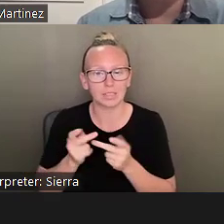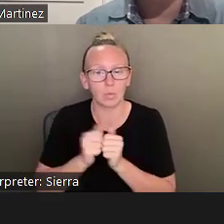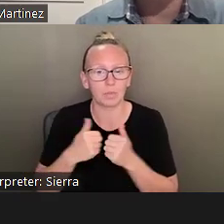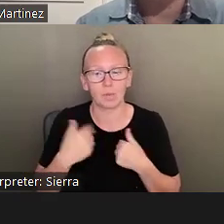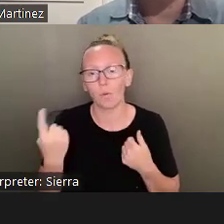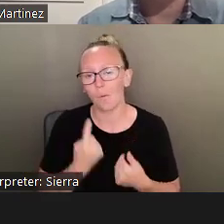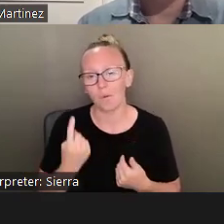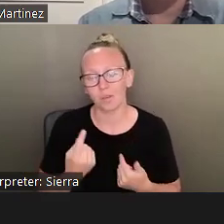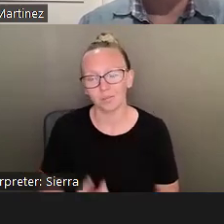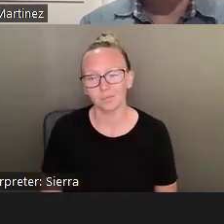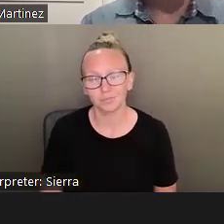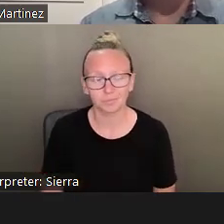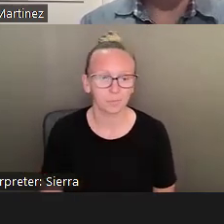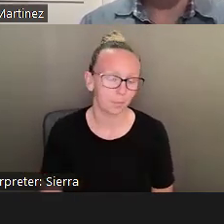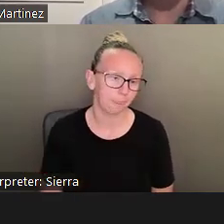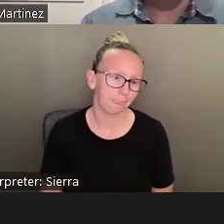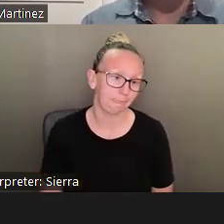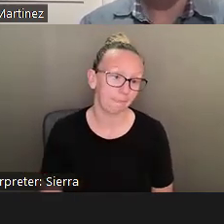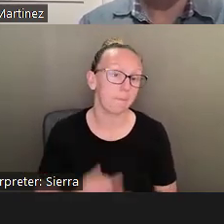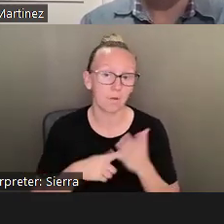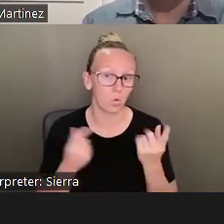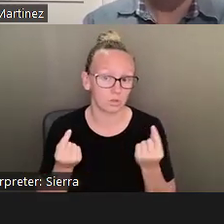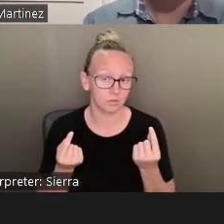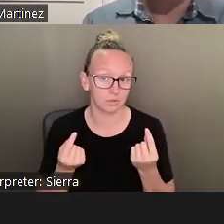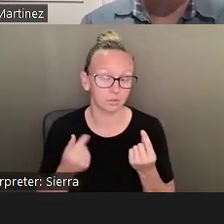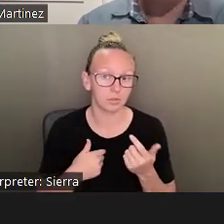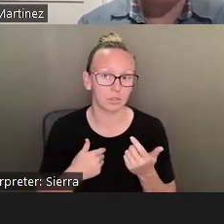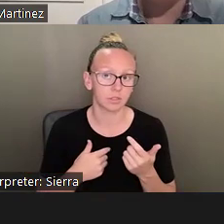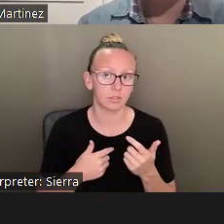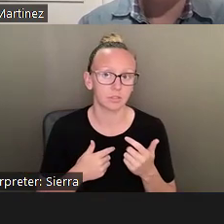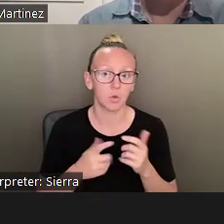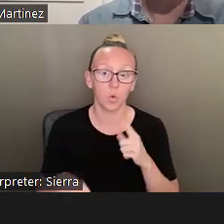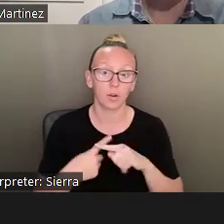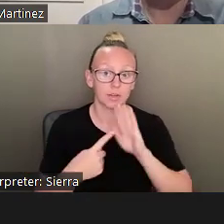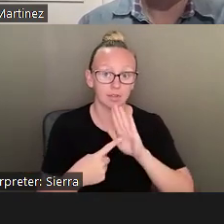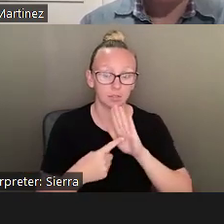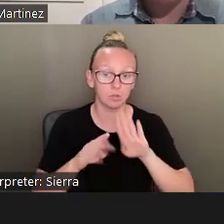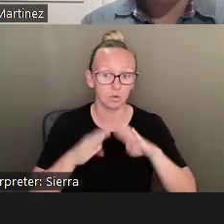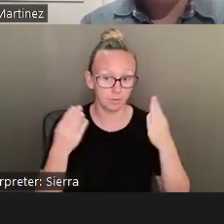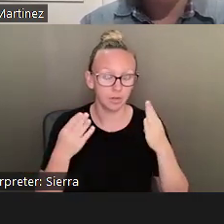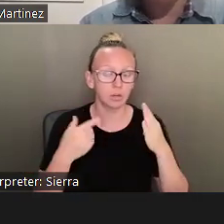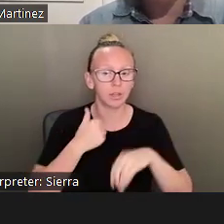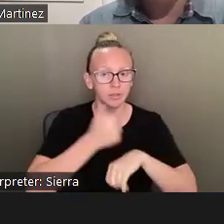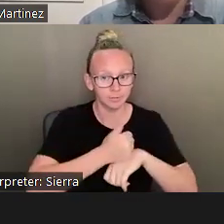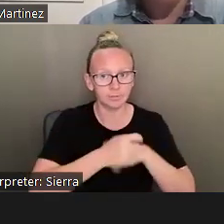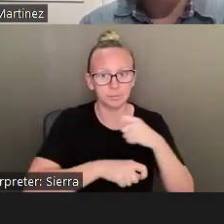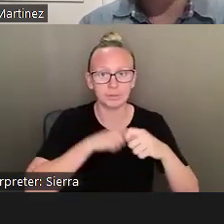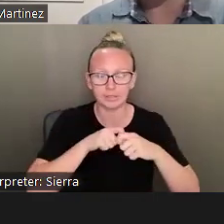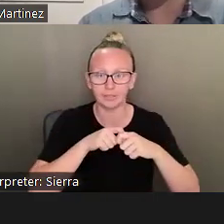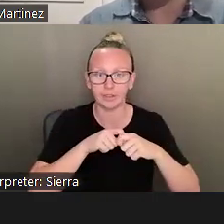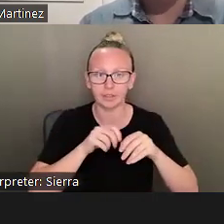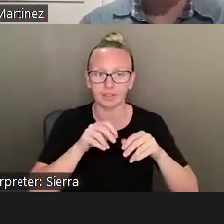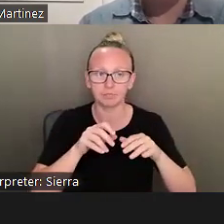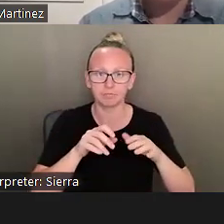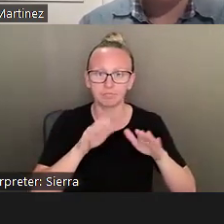way this worked was I set out an initial arrangement when the exhibition opened, and then I allowed